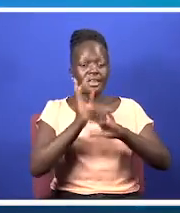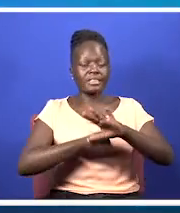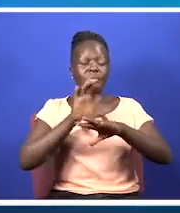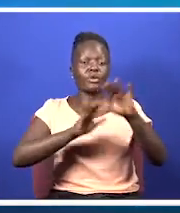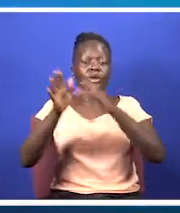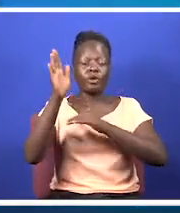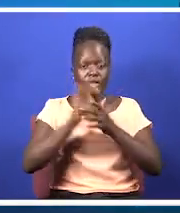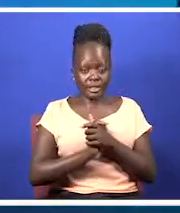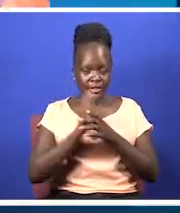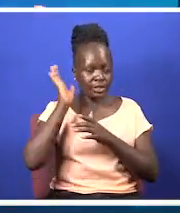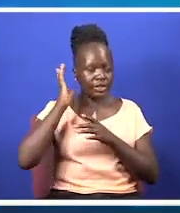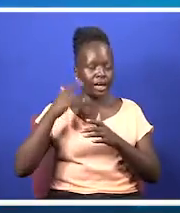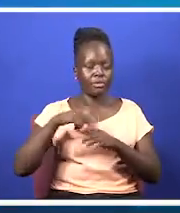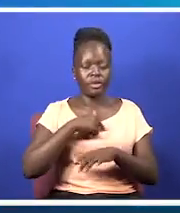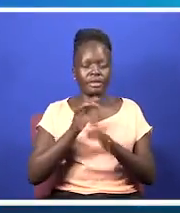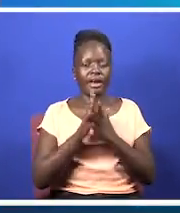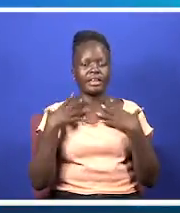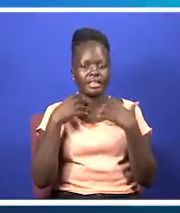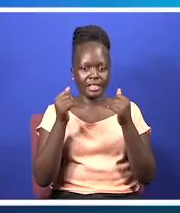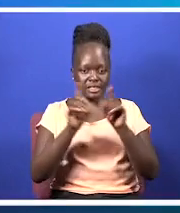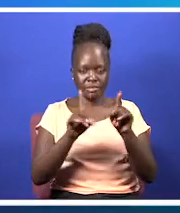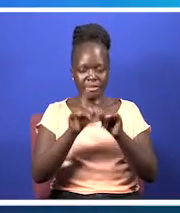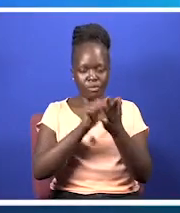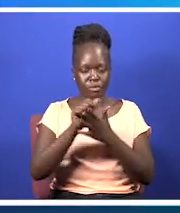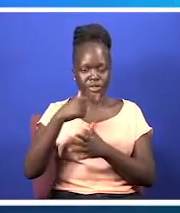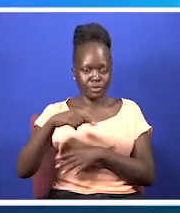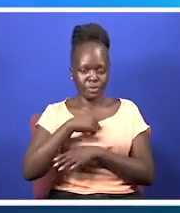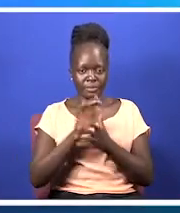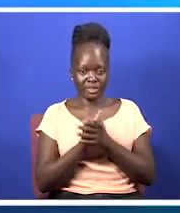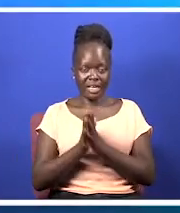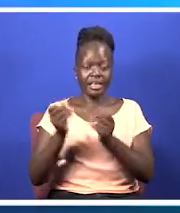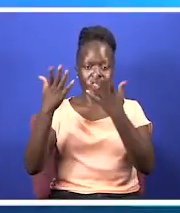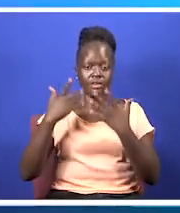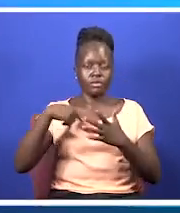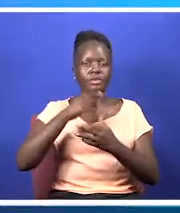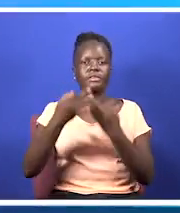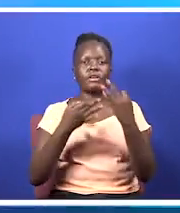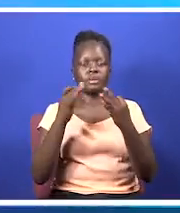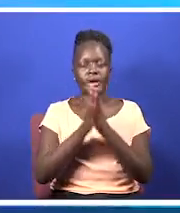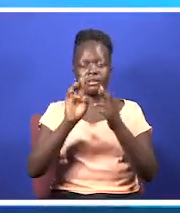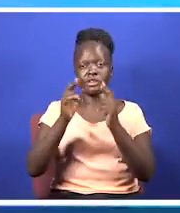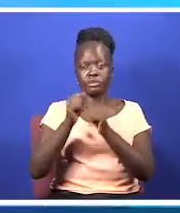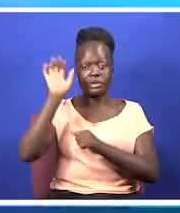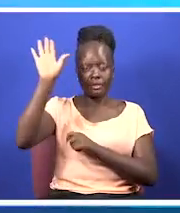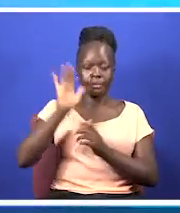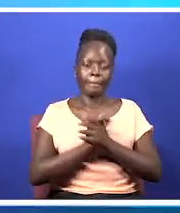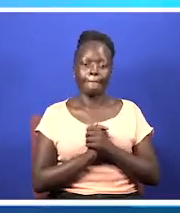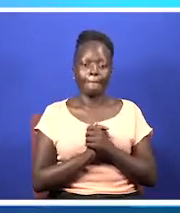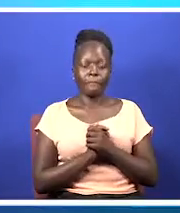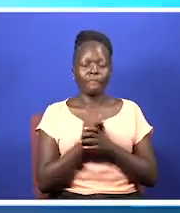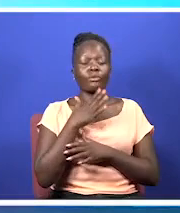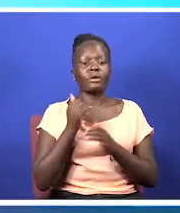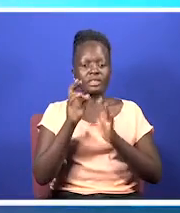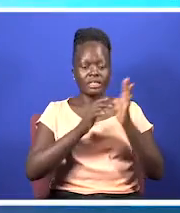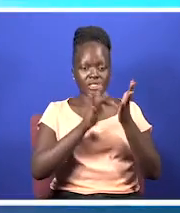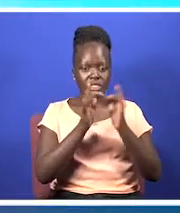upon the Lord, he heals us and he also washes us and gives us fellowship and relationship with him. We